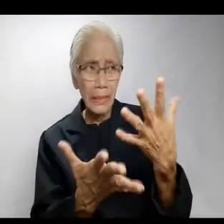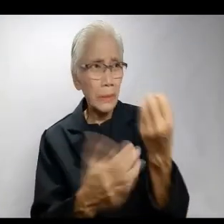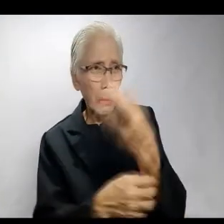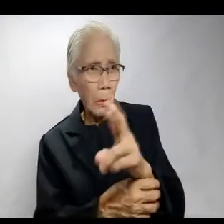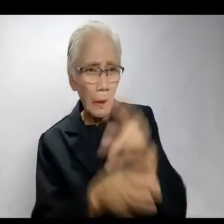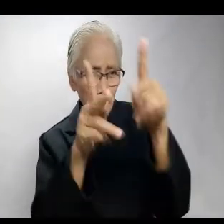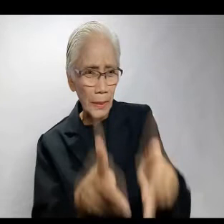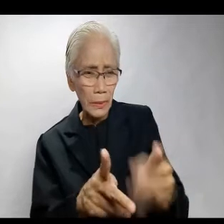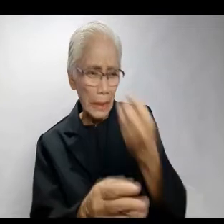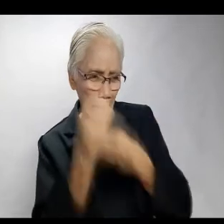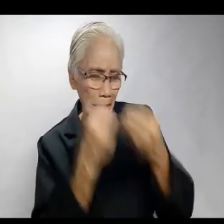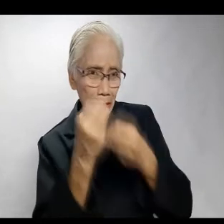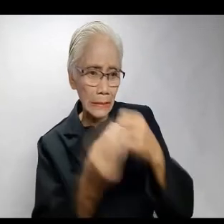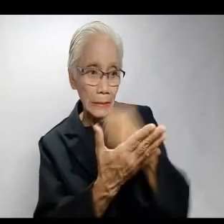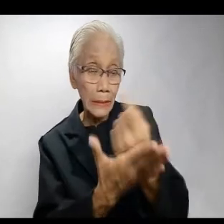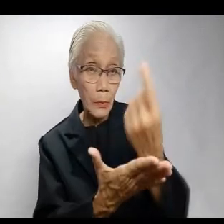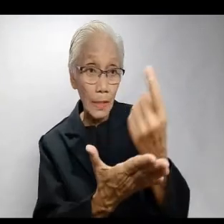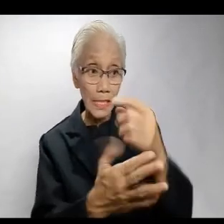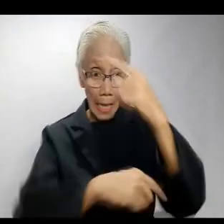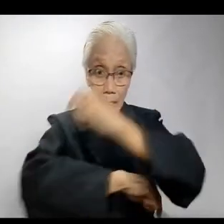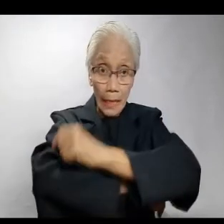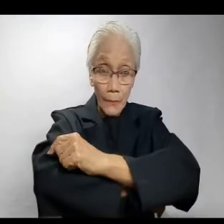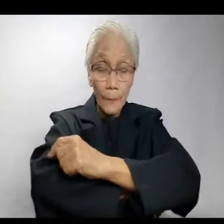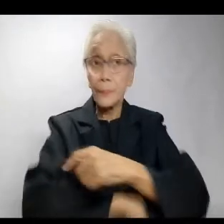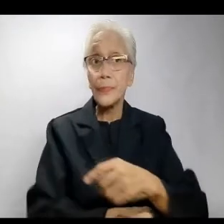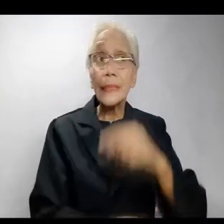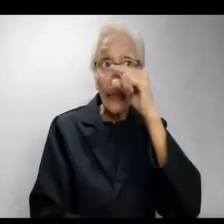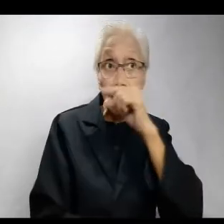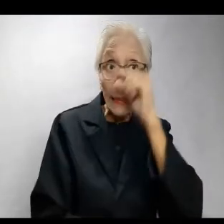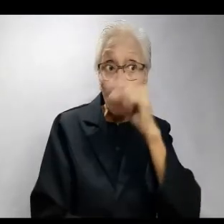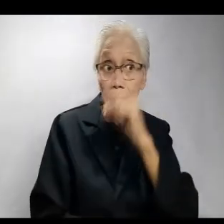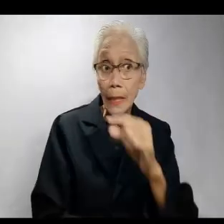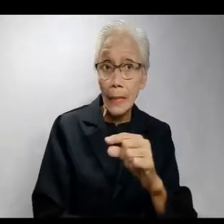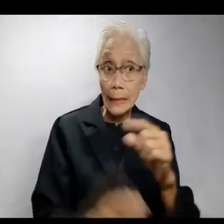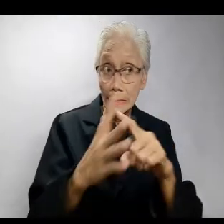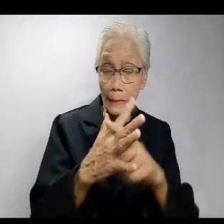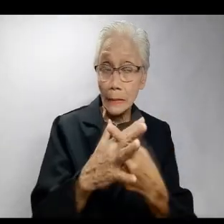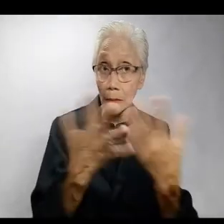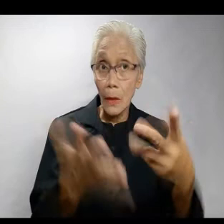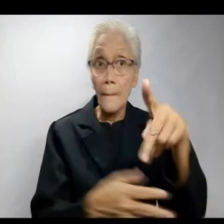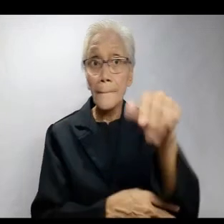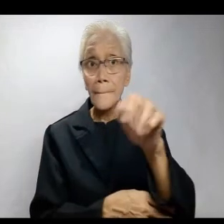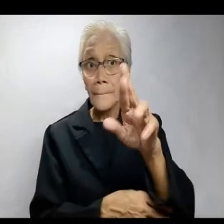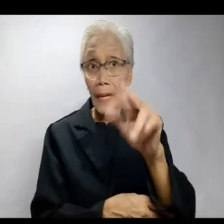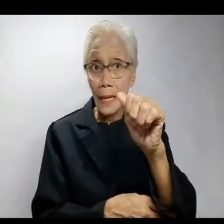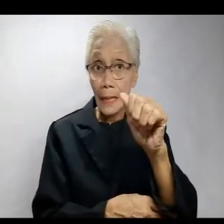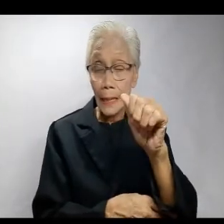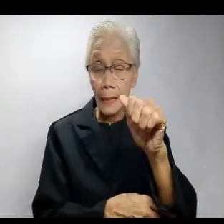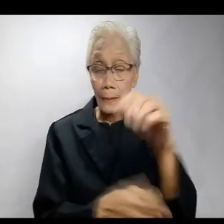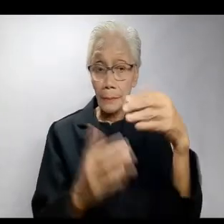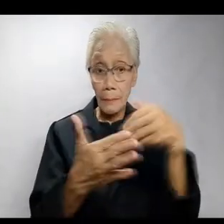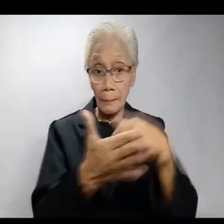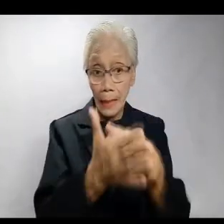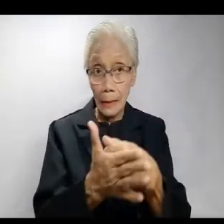who eats at someone else's table. The Greek roots of parasite are